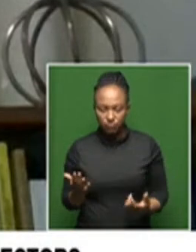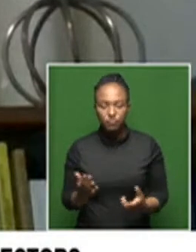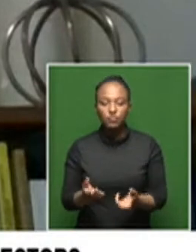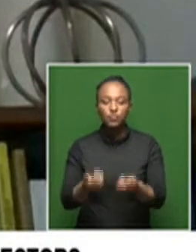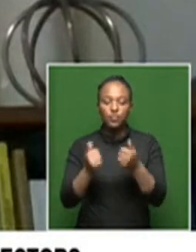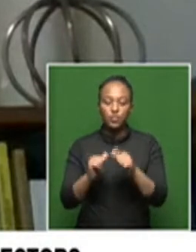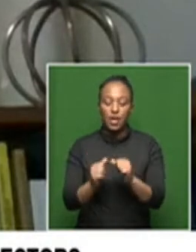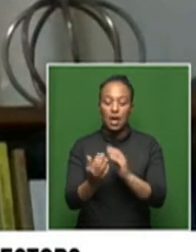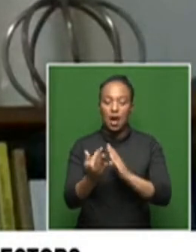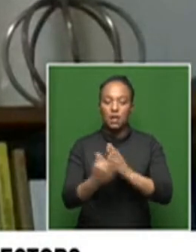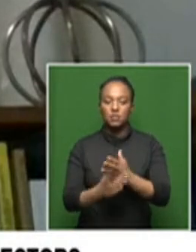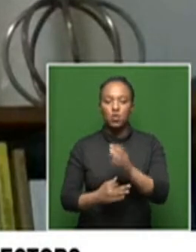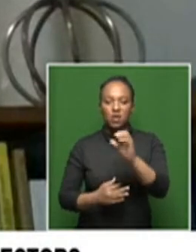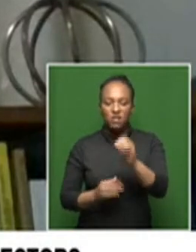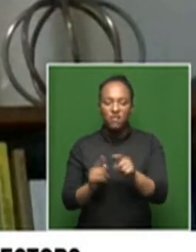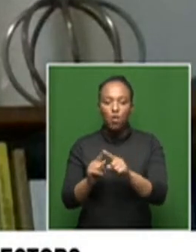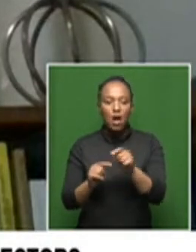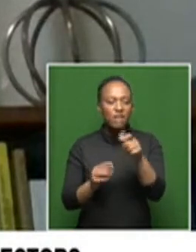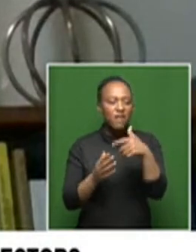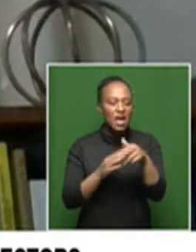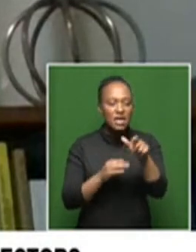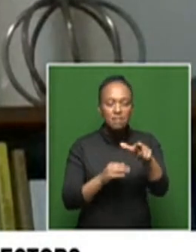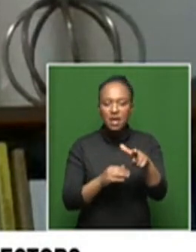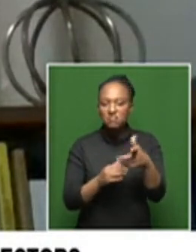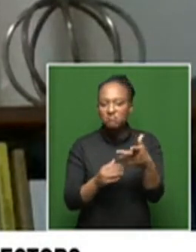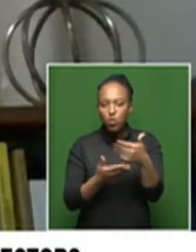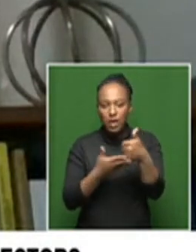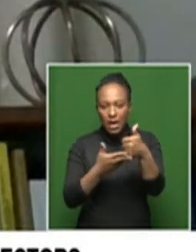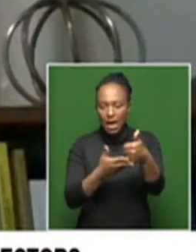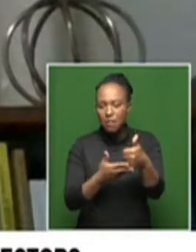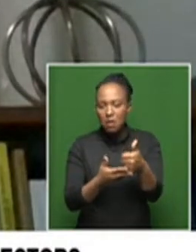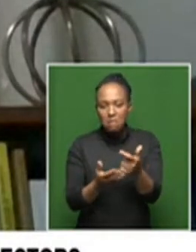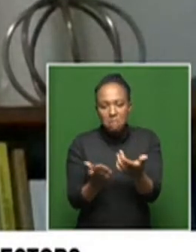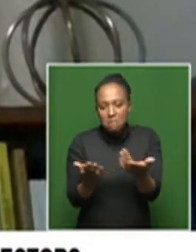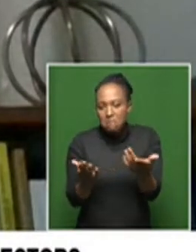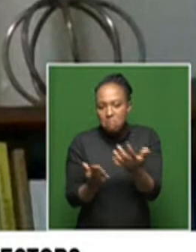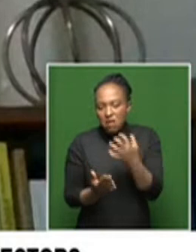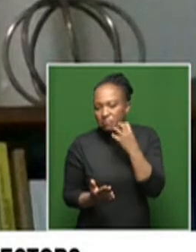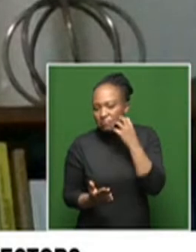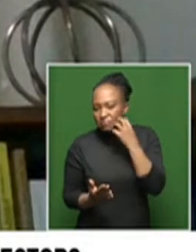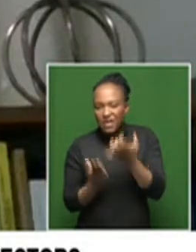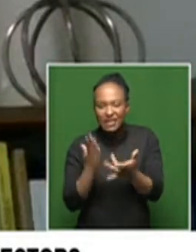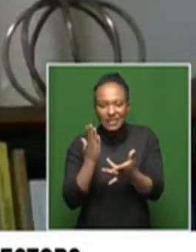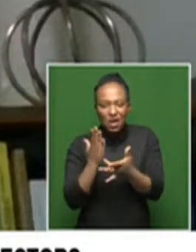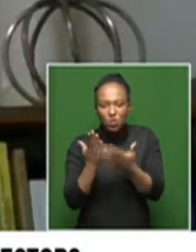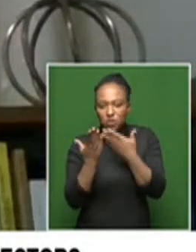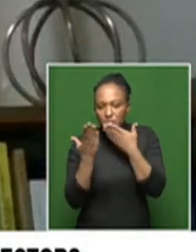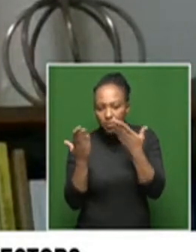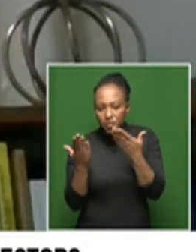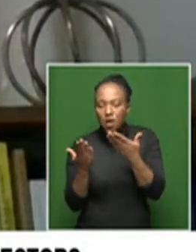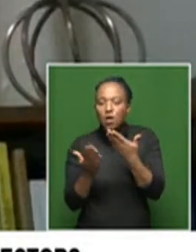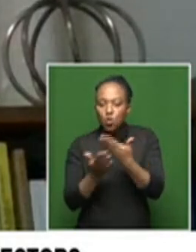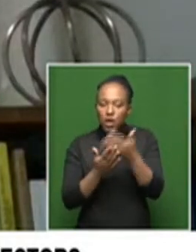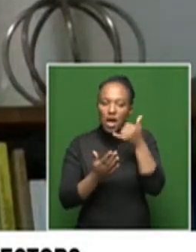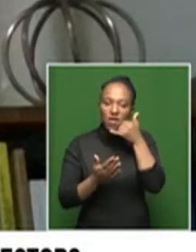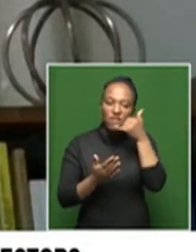can assist individuals that doesn't have access to the technology. One of them is phoning the toll-free